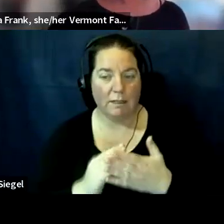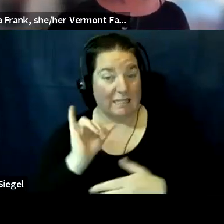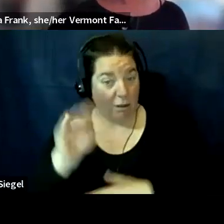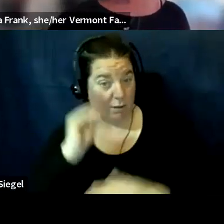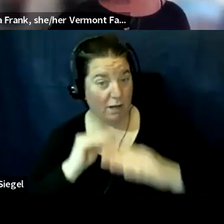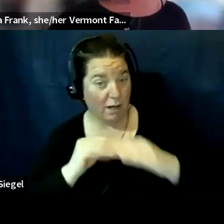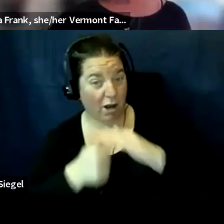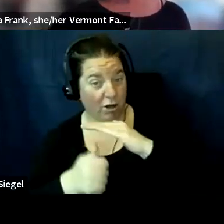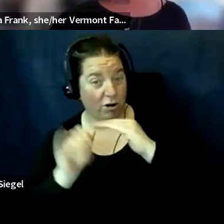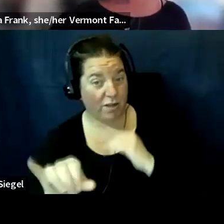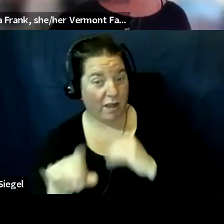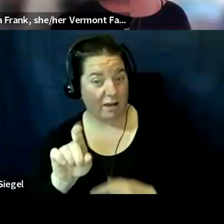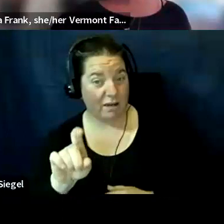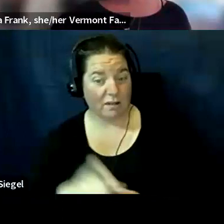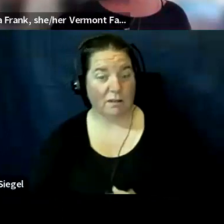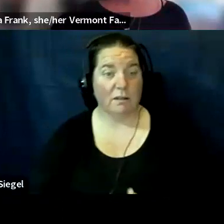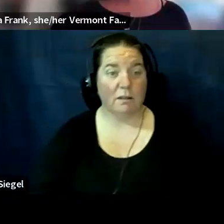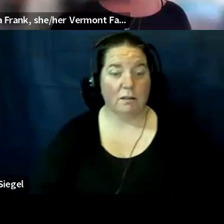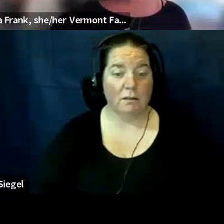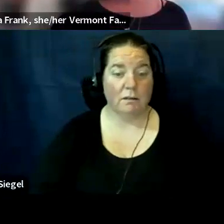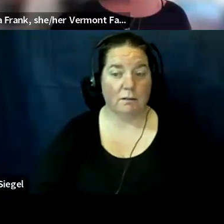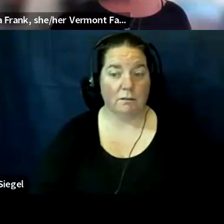come under?